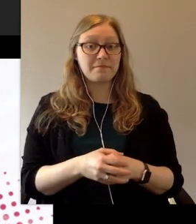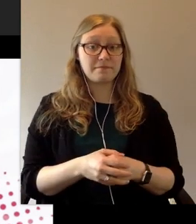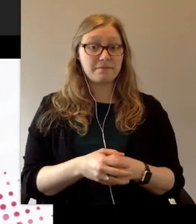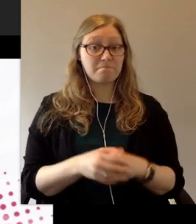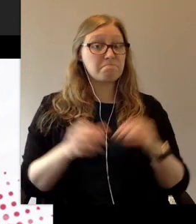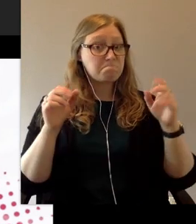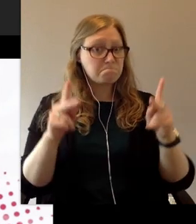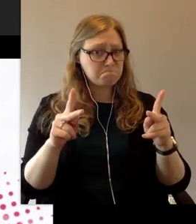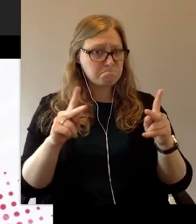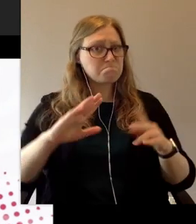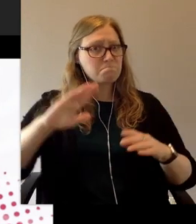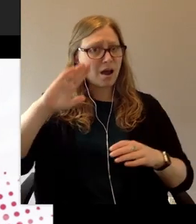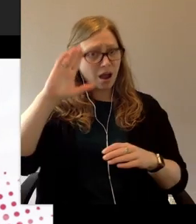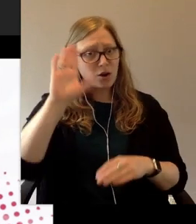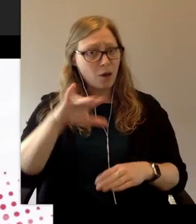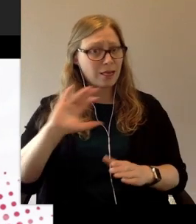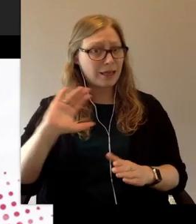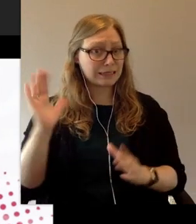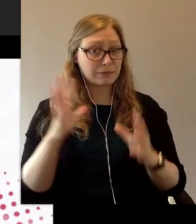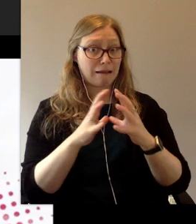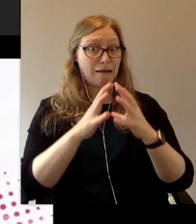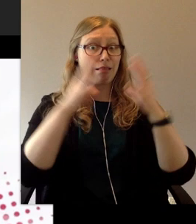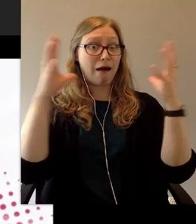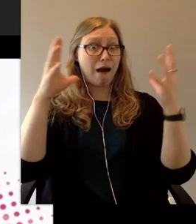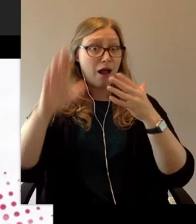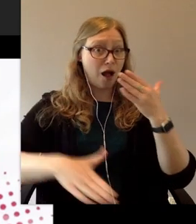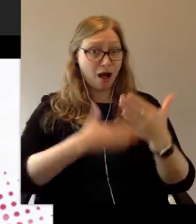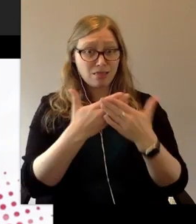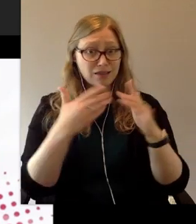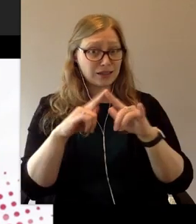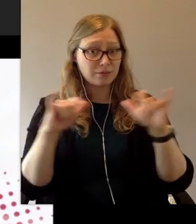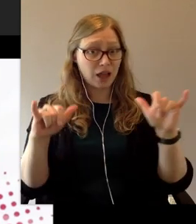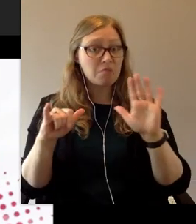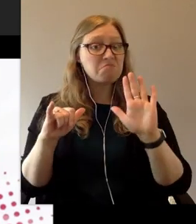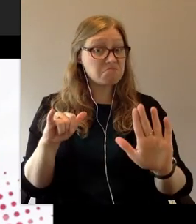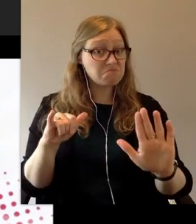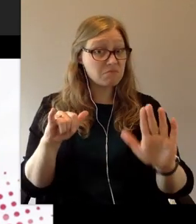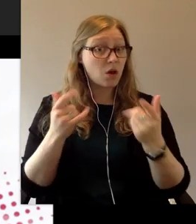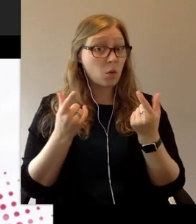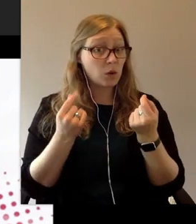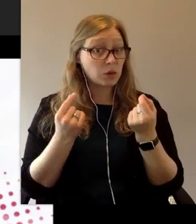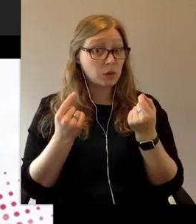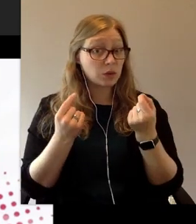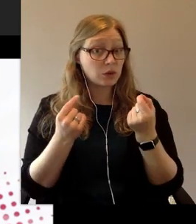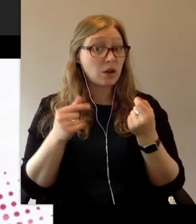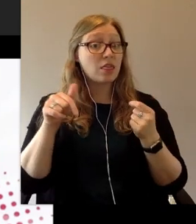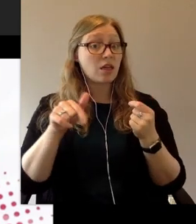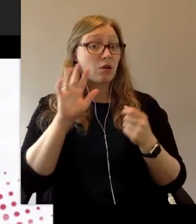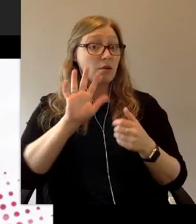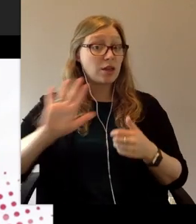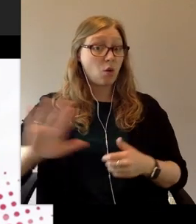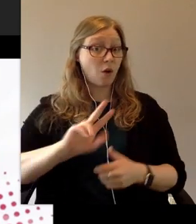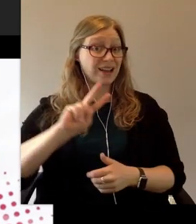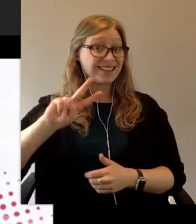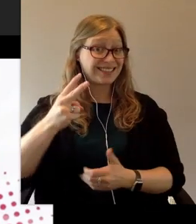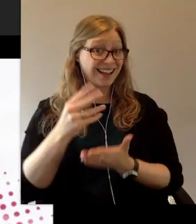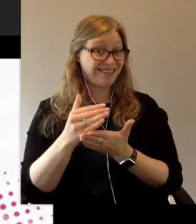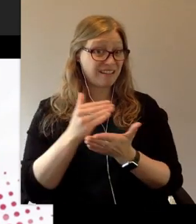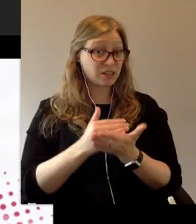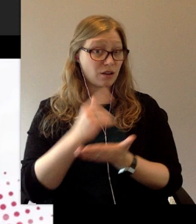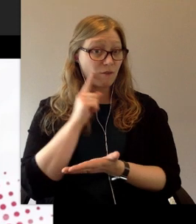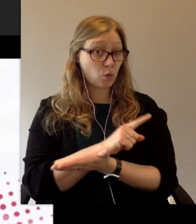Okay, so I know this seems like a lot all in one, but the way that this is going to work is that this is going to be your second lesson